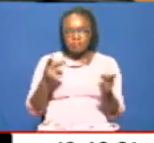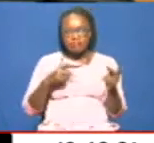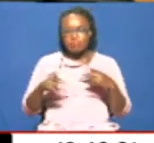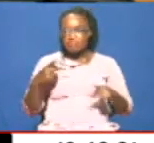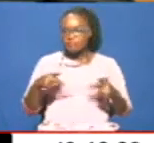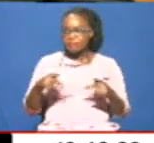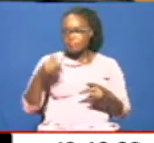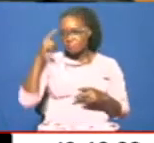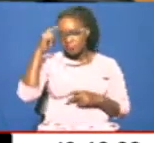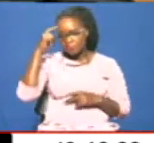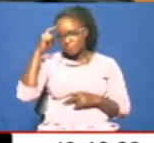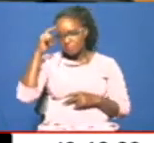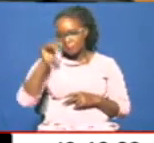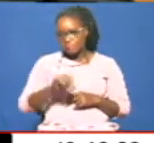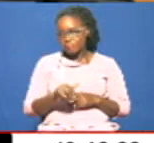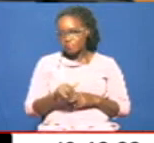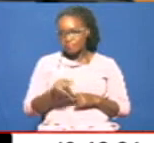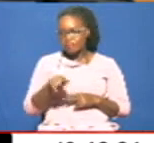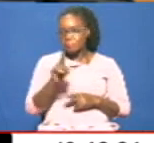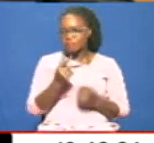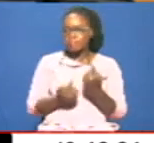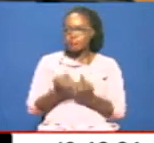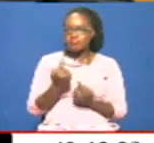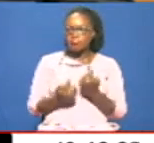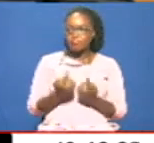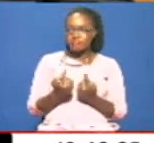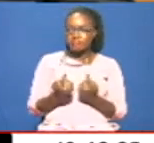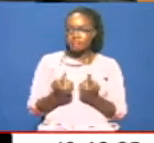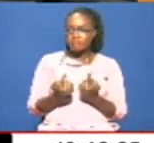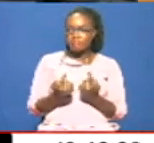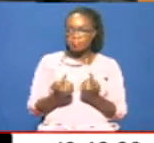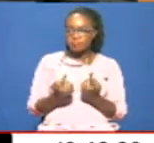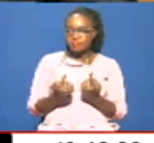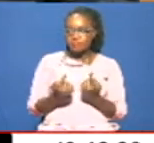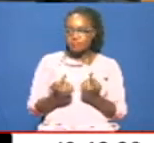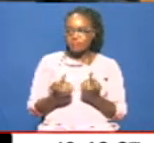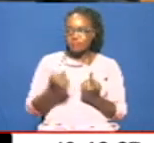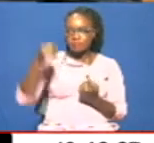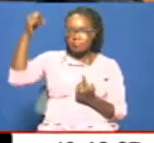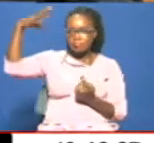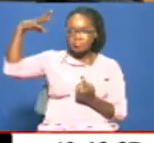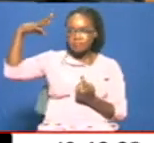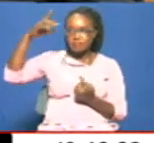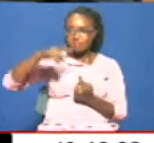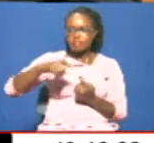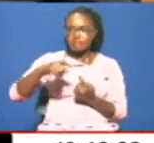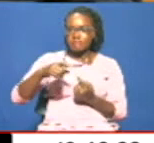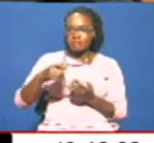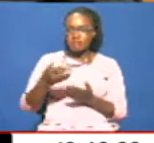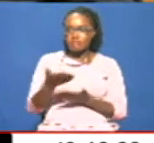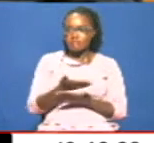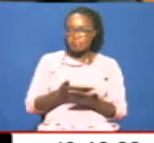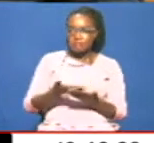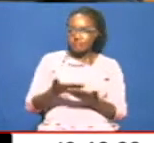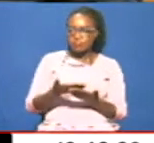thought that for you to cook using electricity, you have to use that plate that comes with